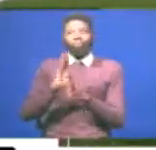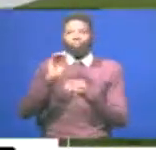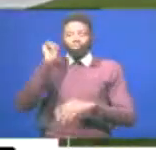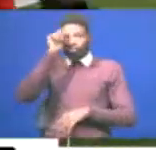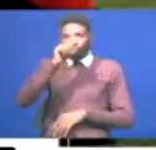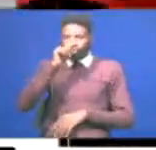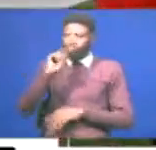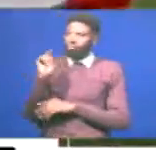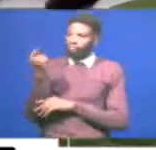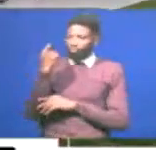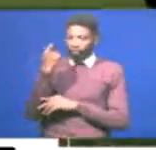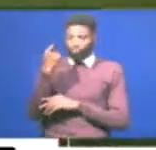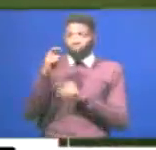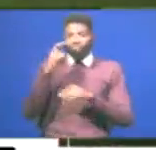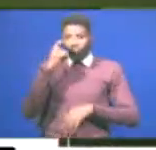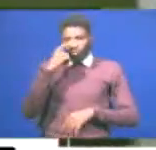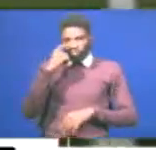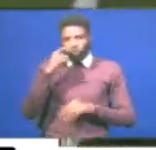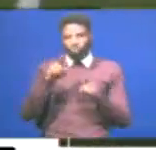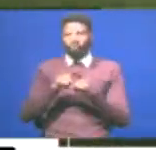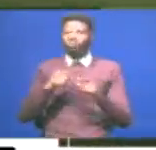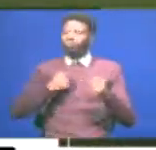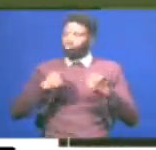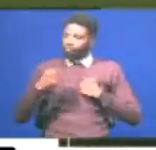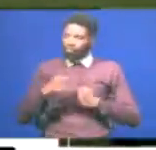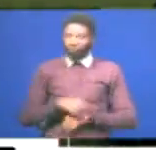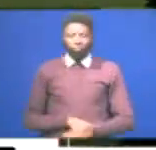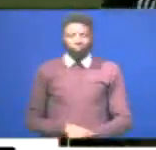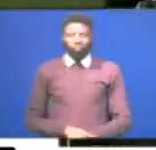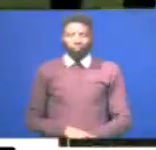Rwanda. Nora Mwangi for Legends Edition. Ikipe ya Kenya.